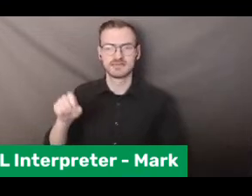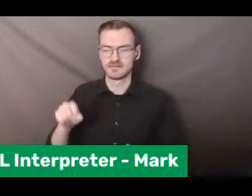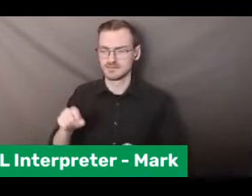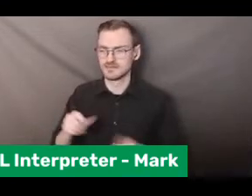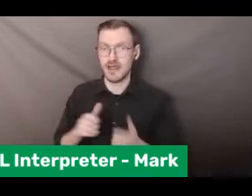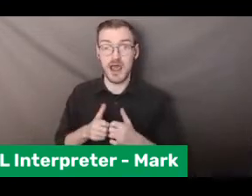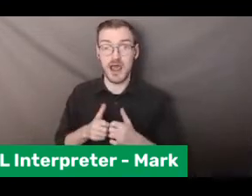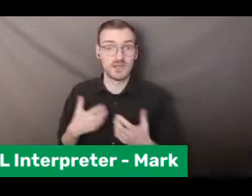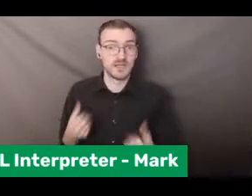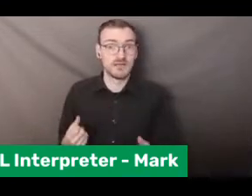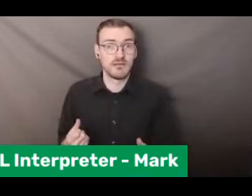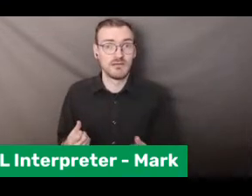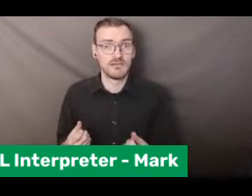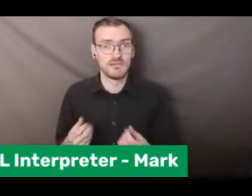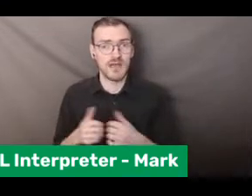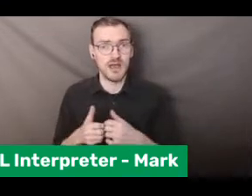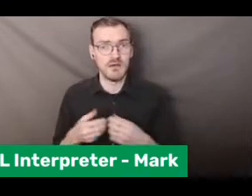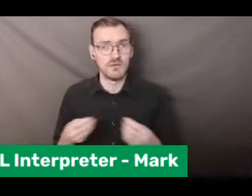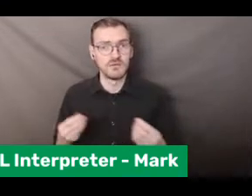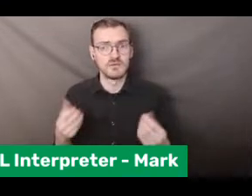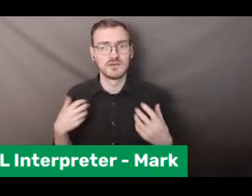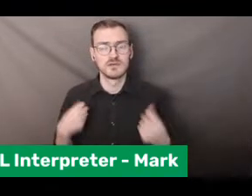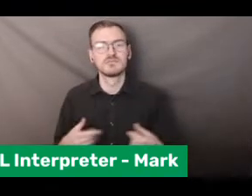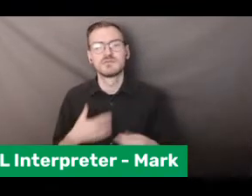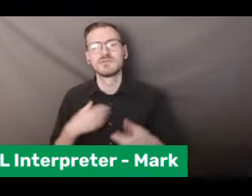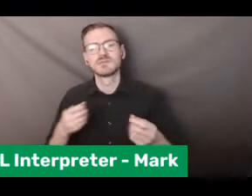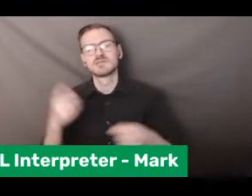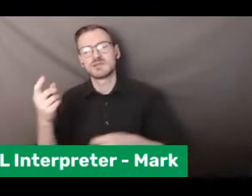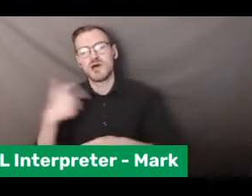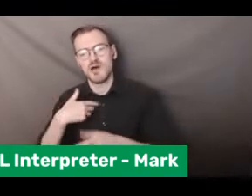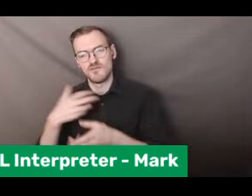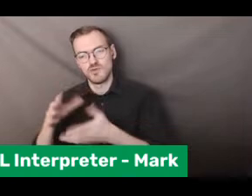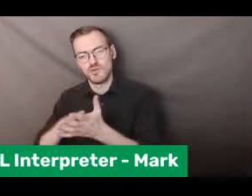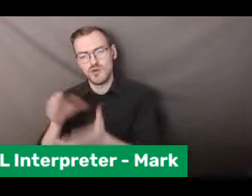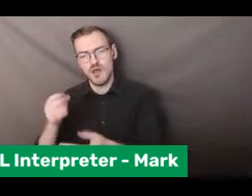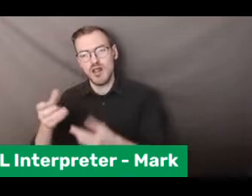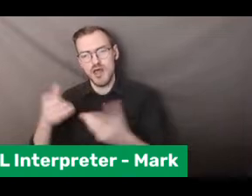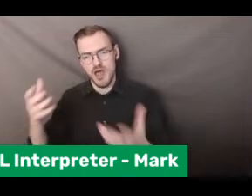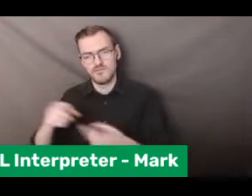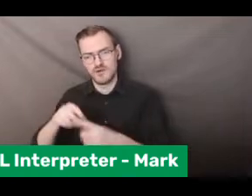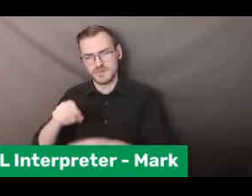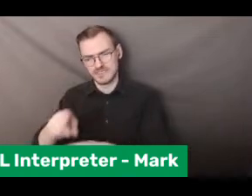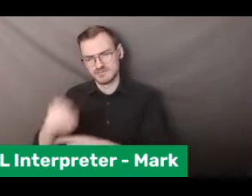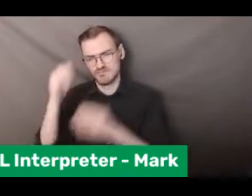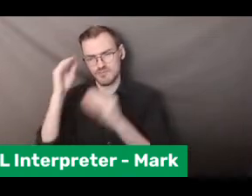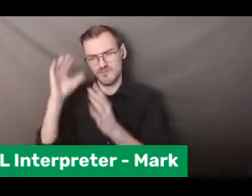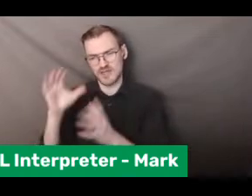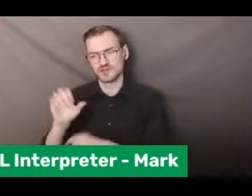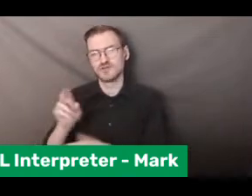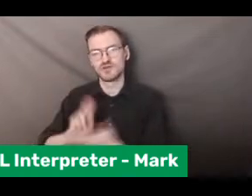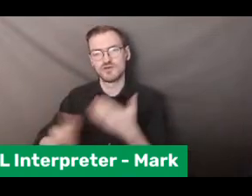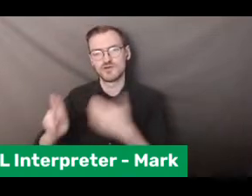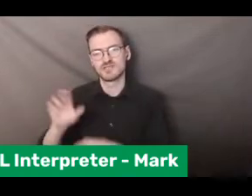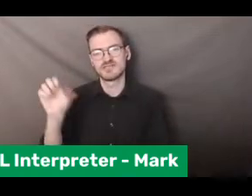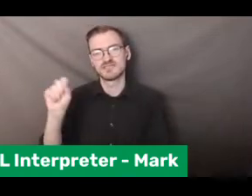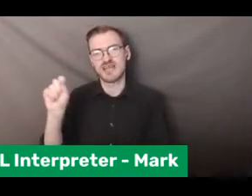have learned a lot from, Sean Ginwright, is a professor at University of San Francisco and writes a lot